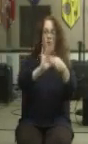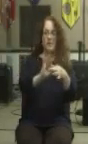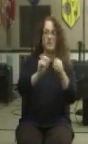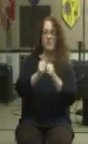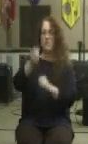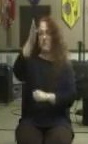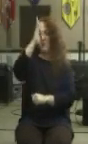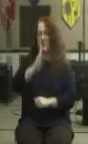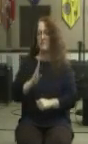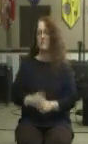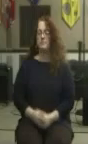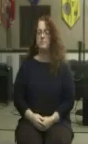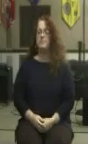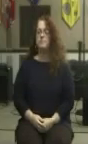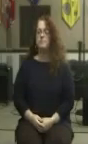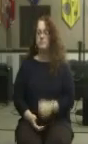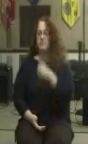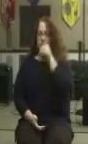with God.